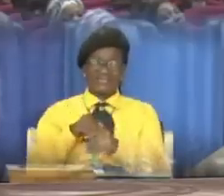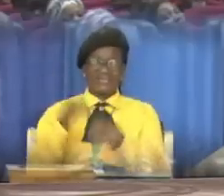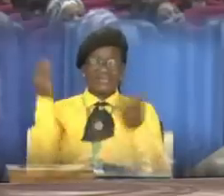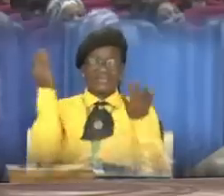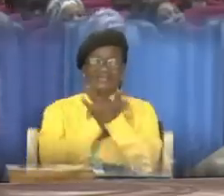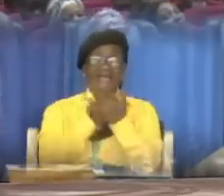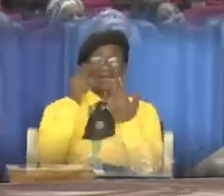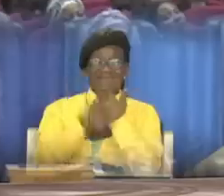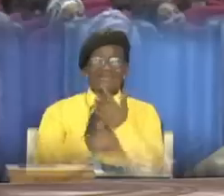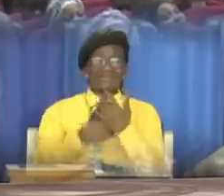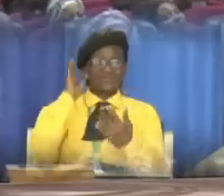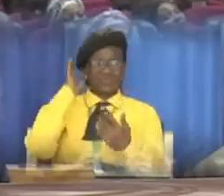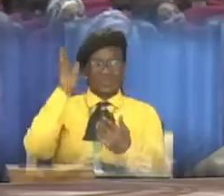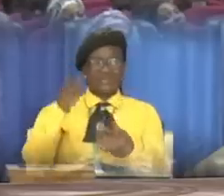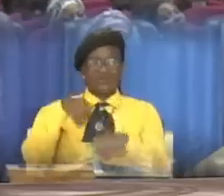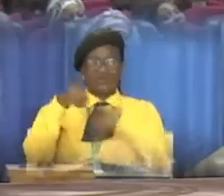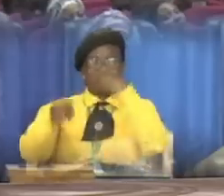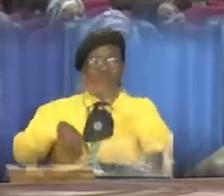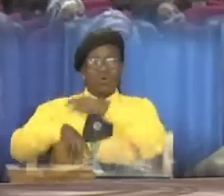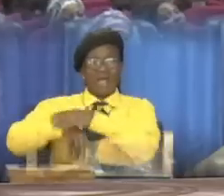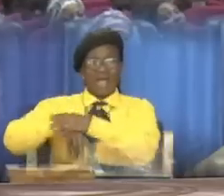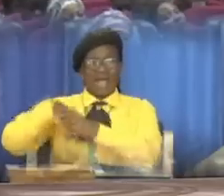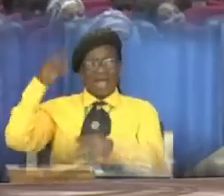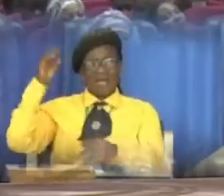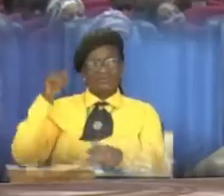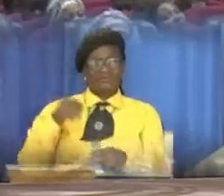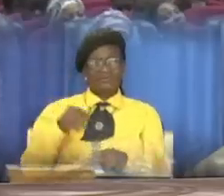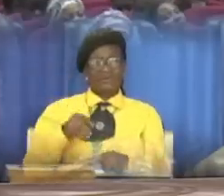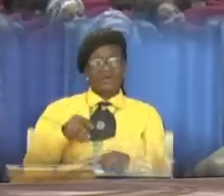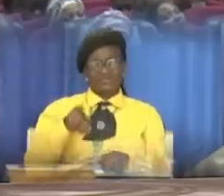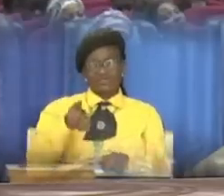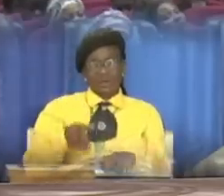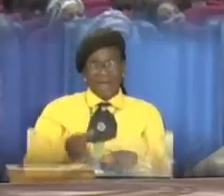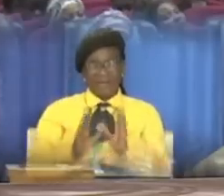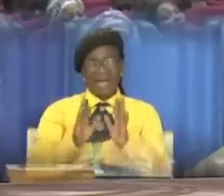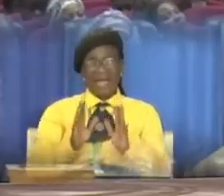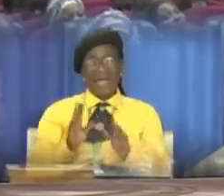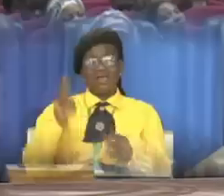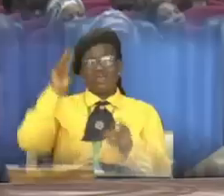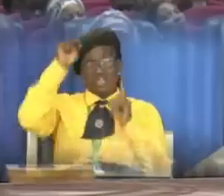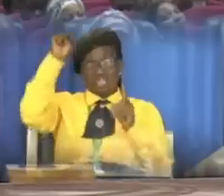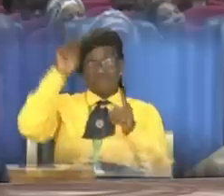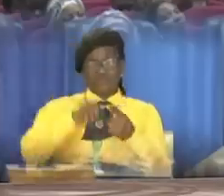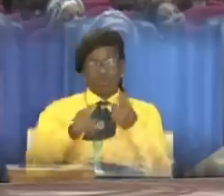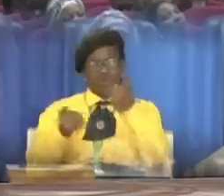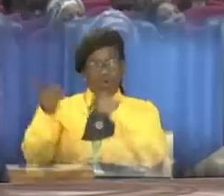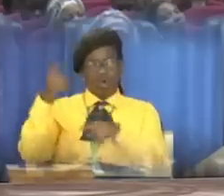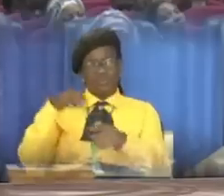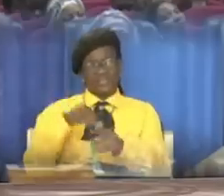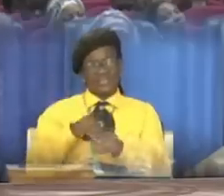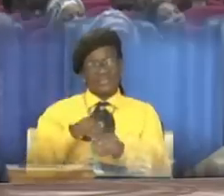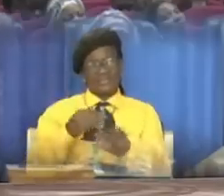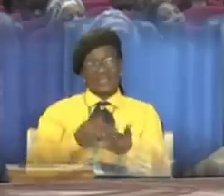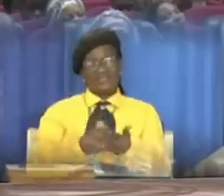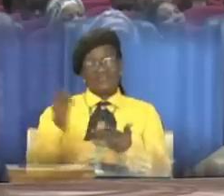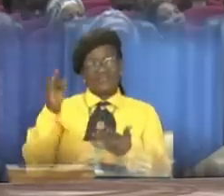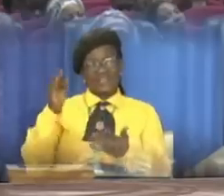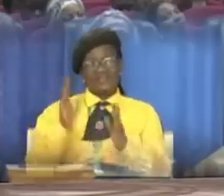darkness will go out. You allow him to come in, for example, failure will go